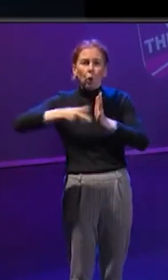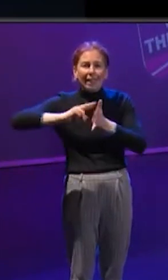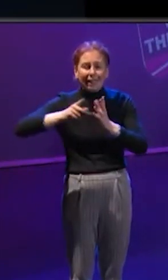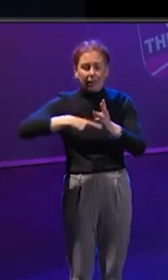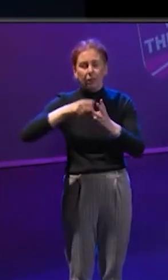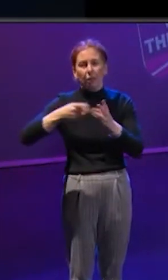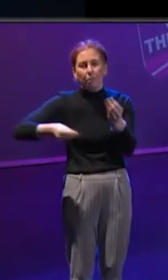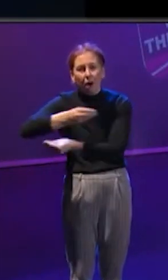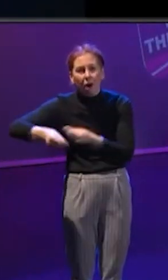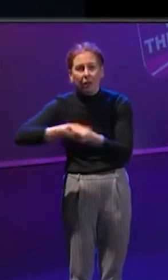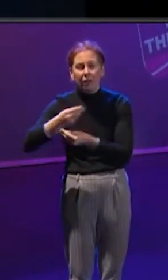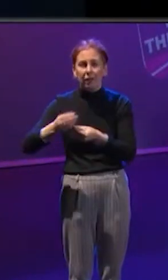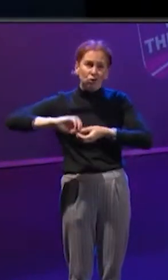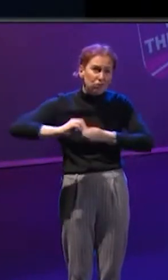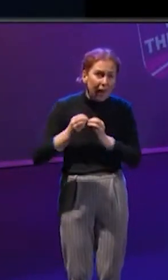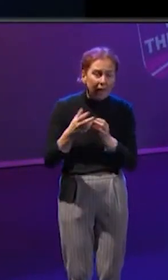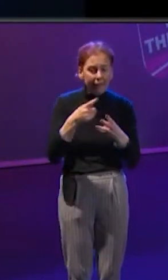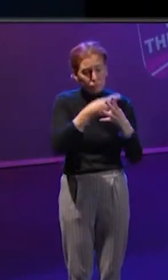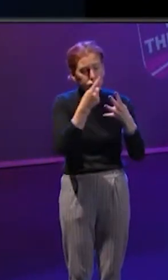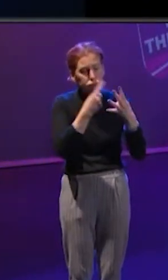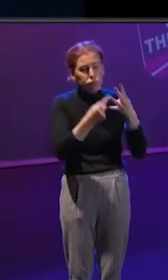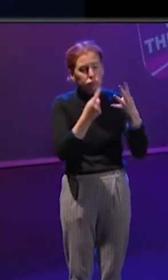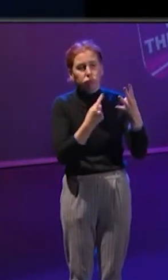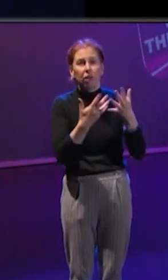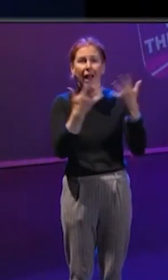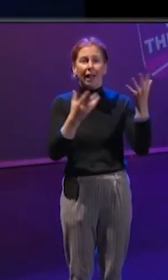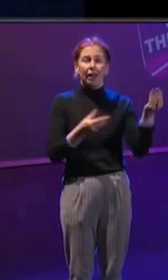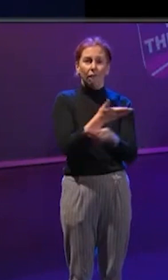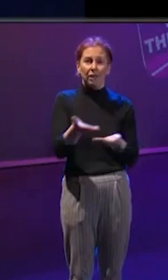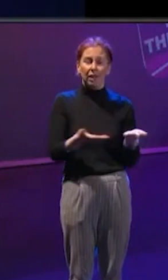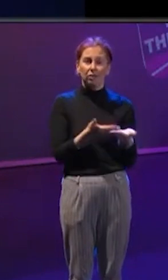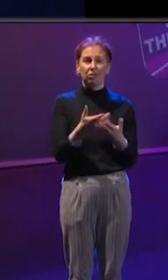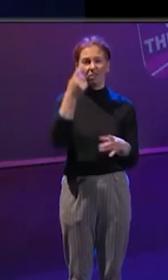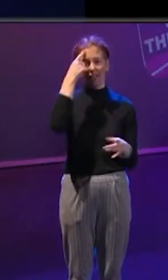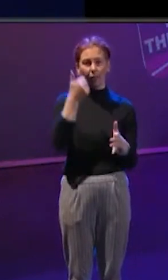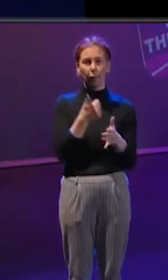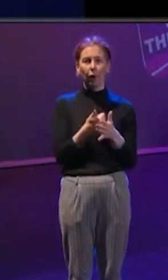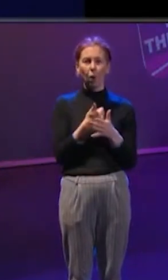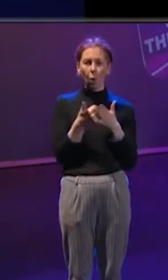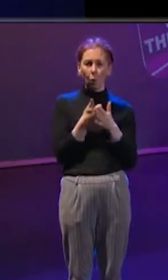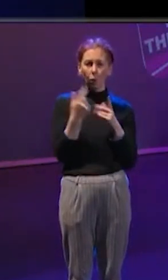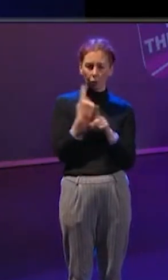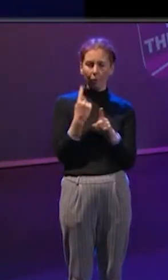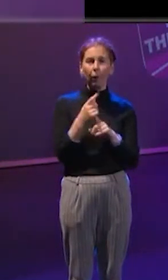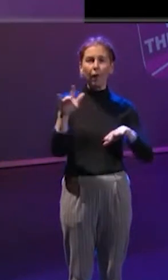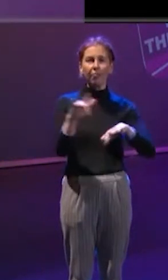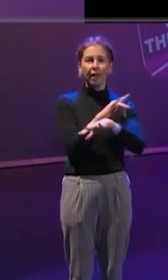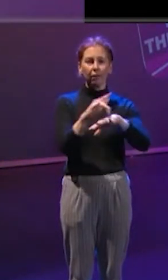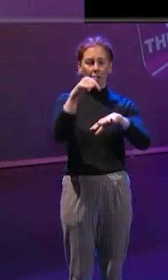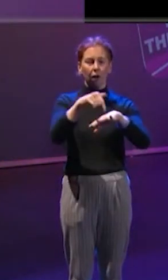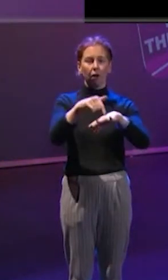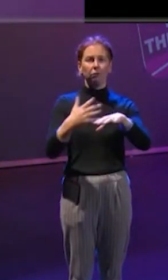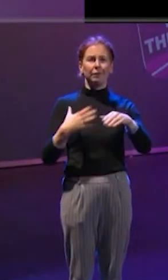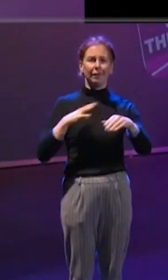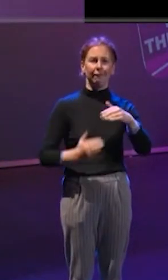marketing conversations. And I think that we often talk about theatre taking a sort of, it takes a village is often the saying that people use. And I